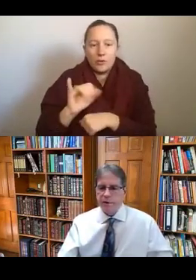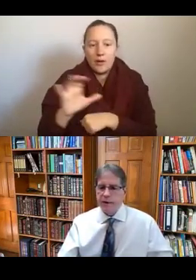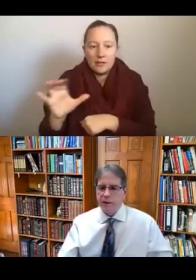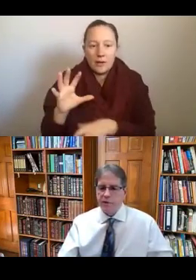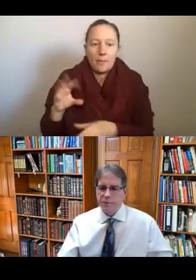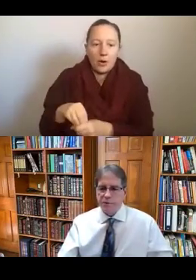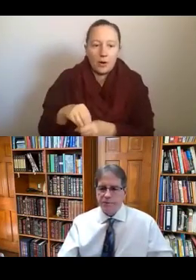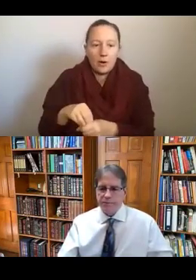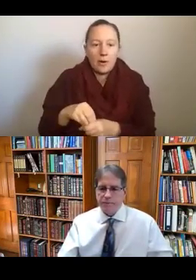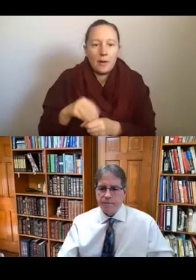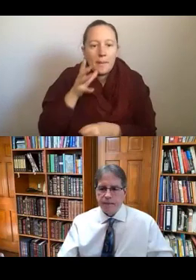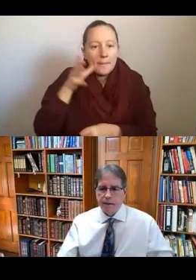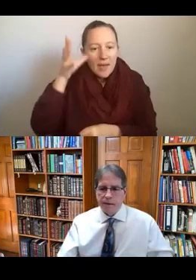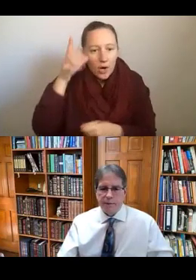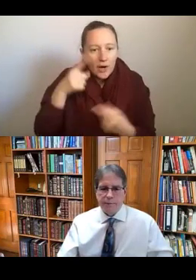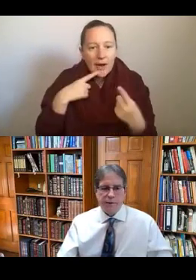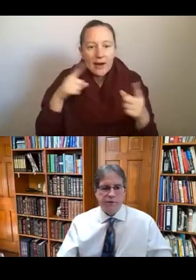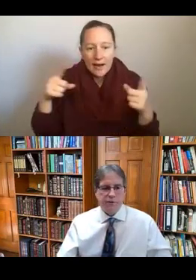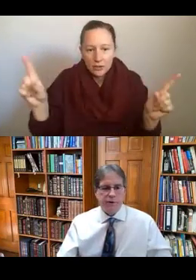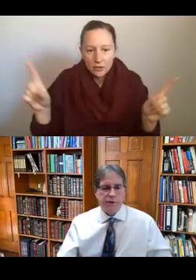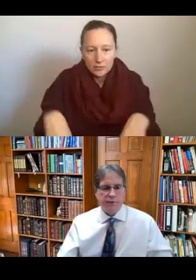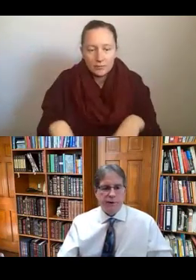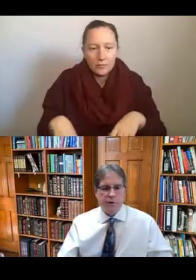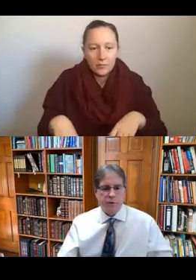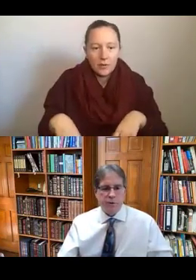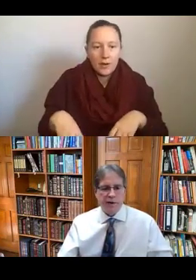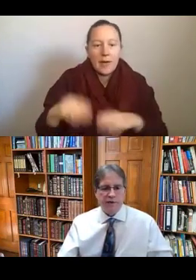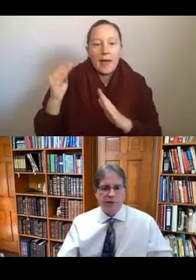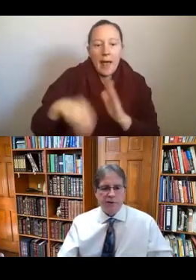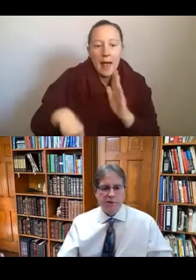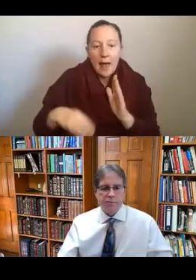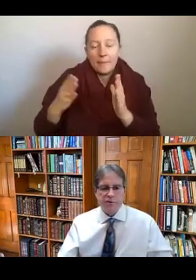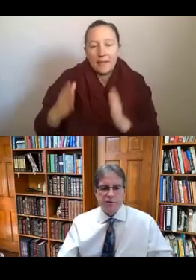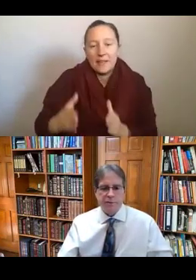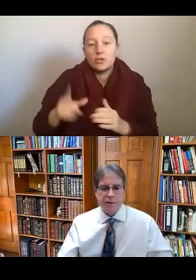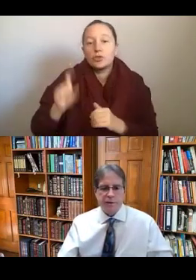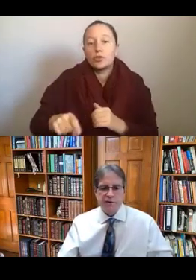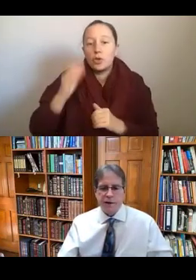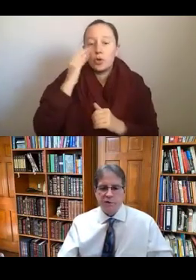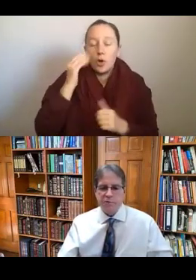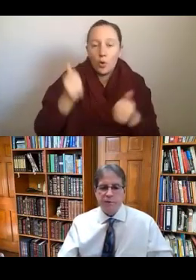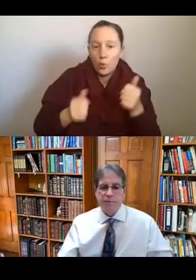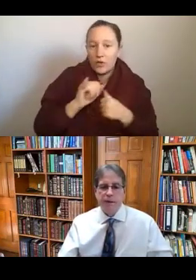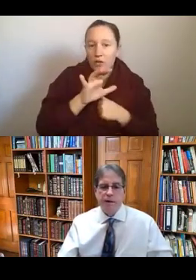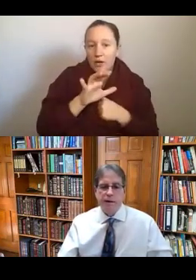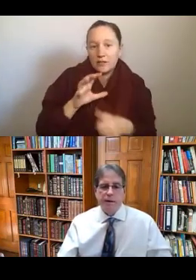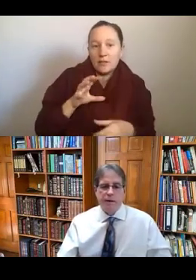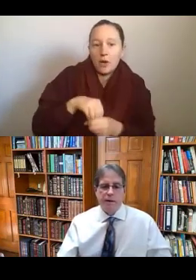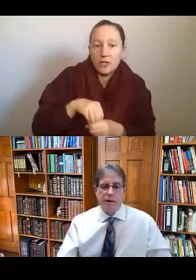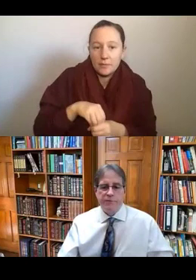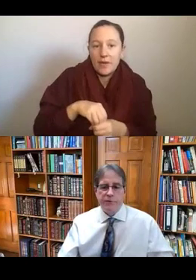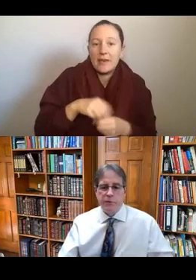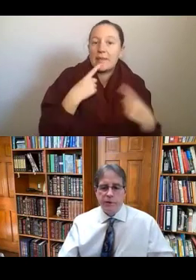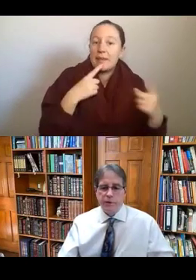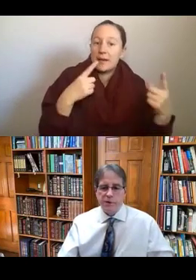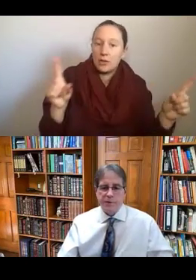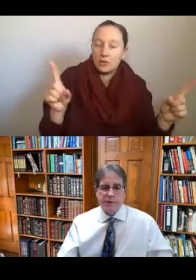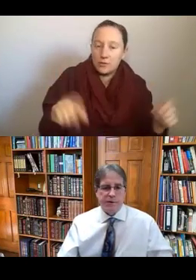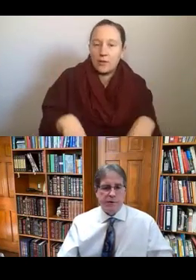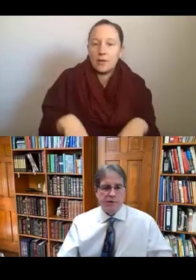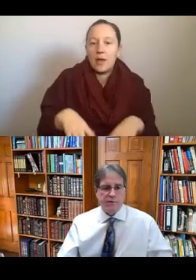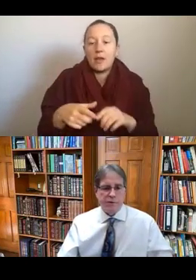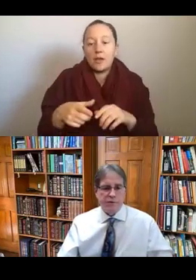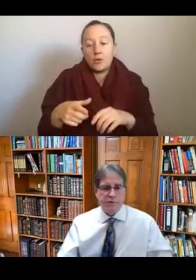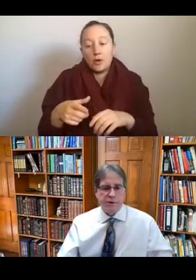in parent announcement. Applicants should carefully note which ICs participate in this announcement and view their